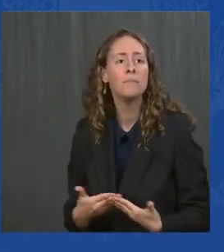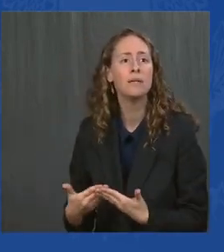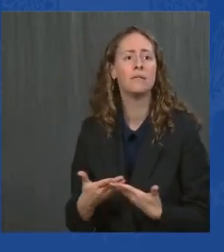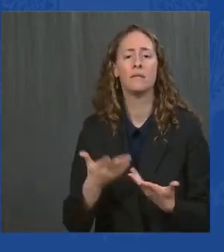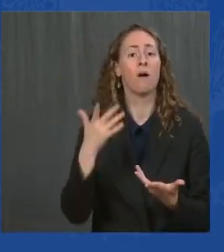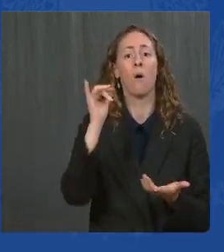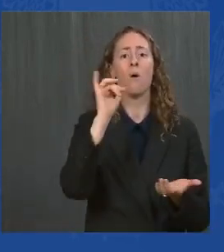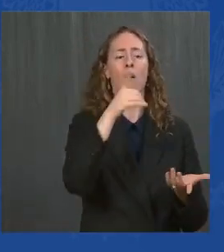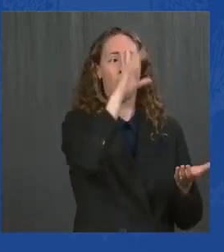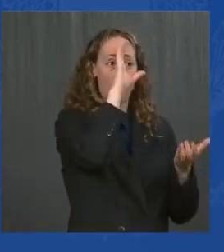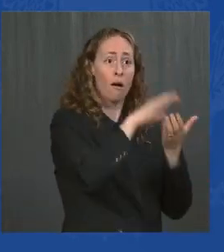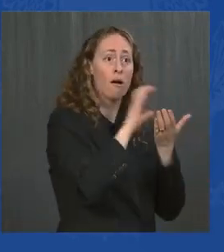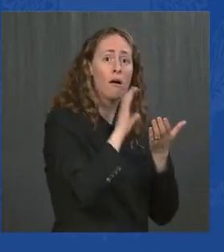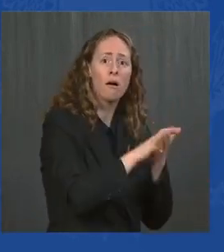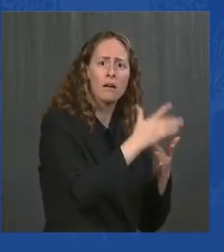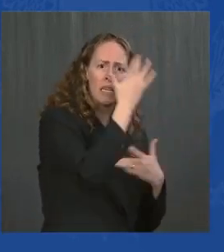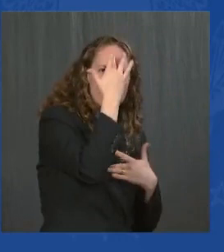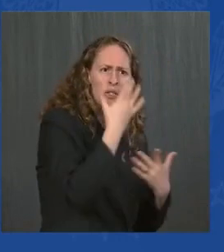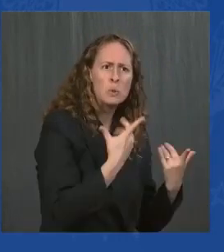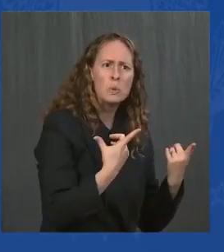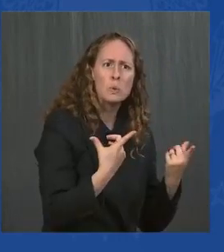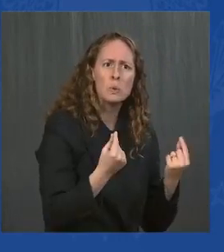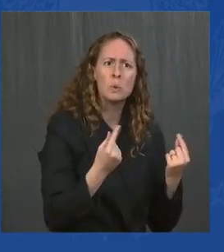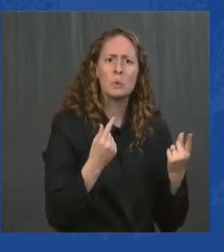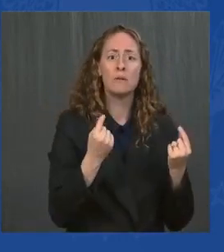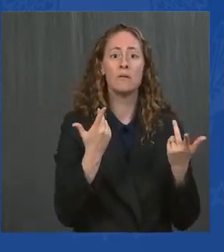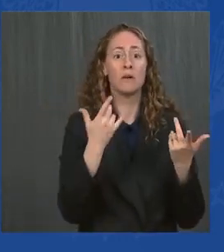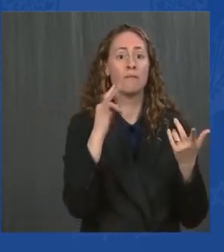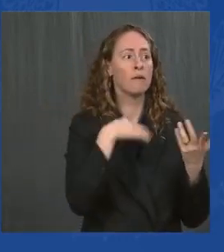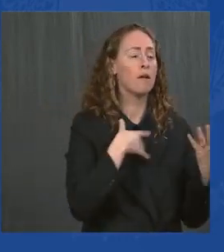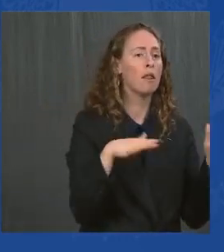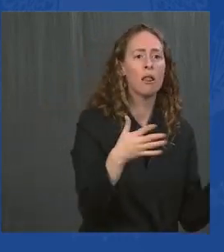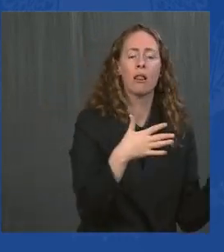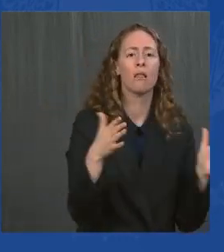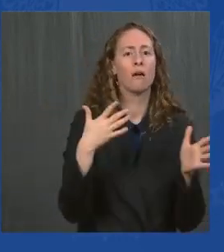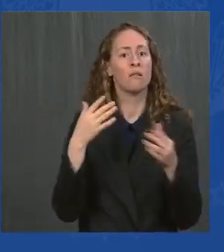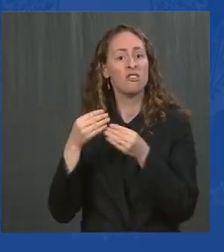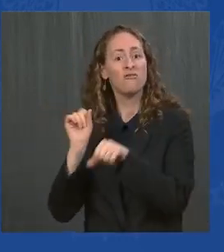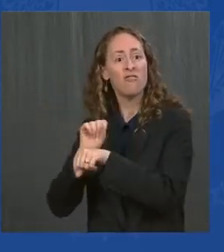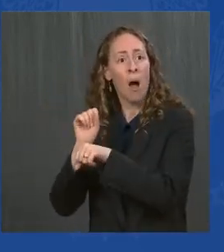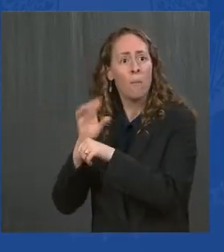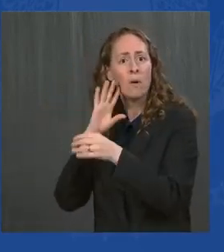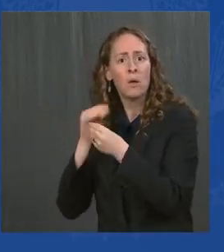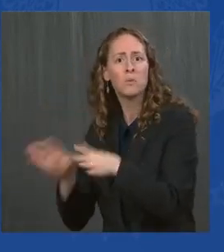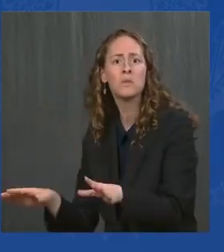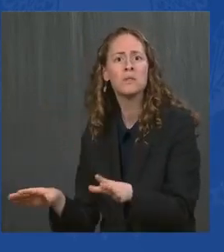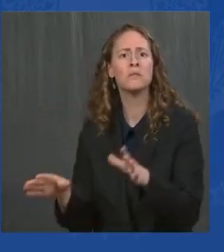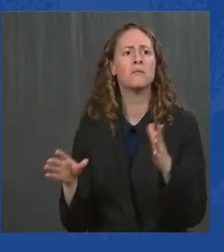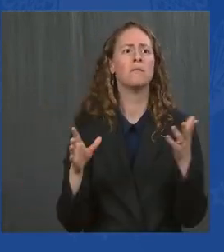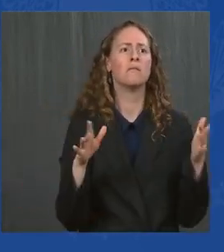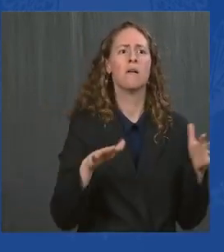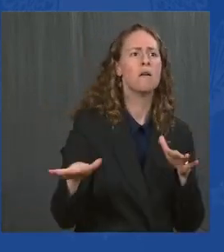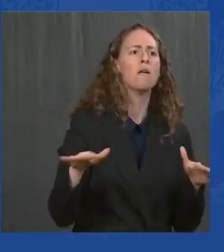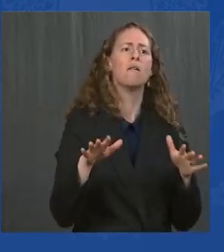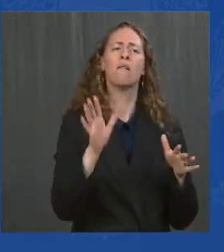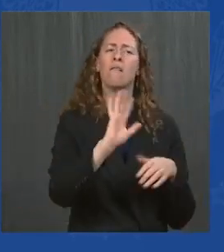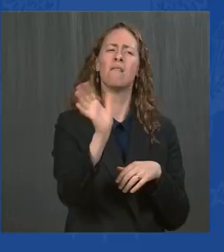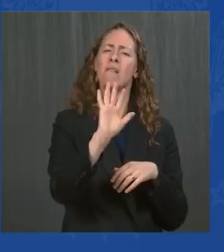take care of them without risking losing their paycheck. Not indefinitely, but for a time period they can actually make a